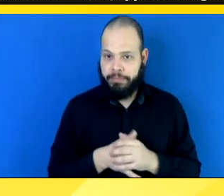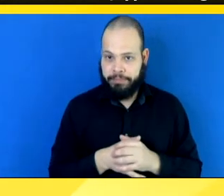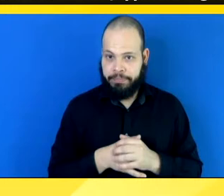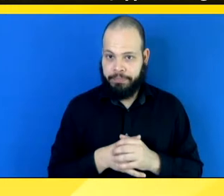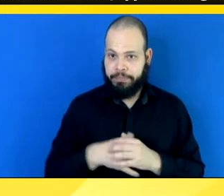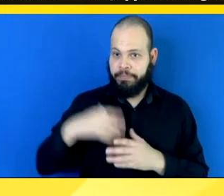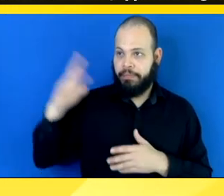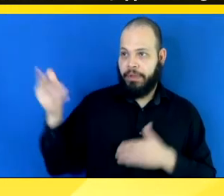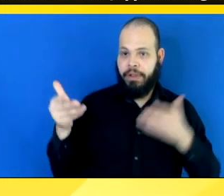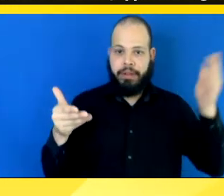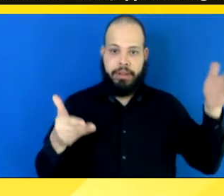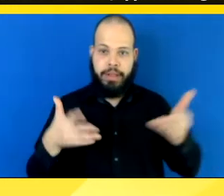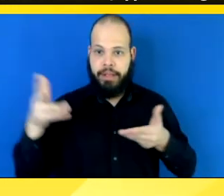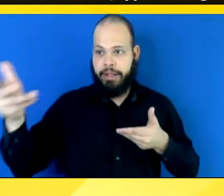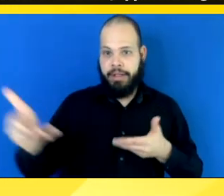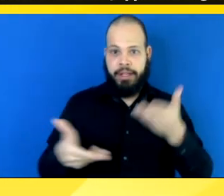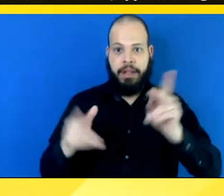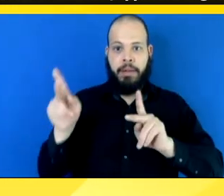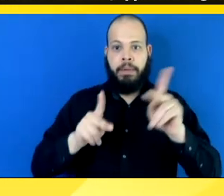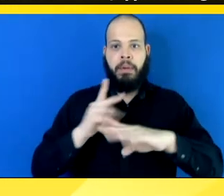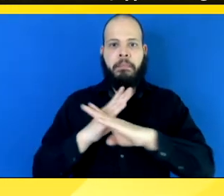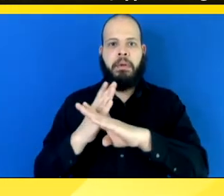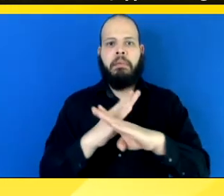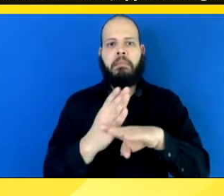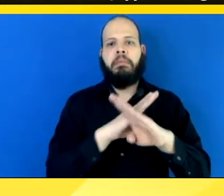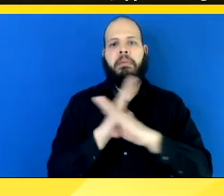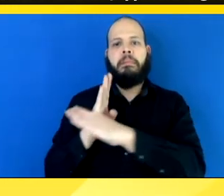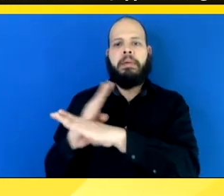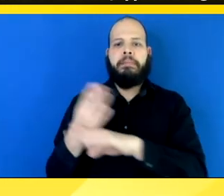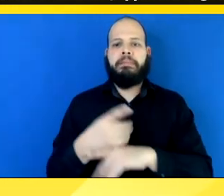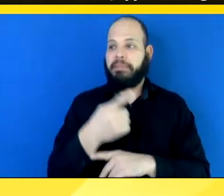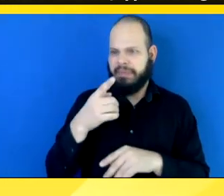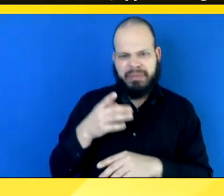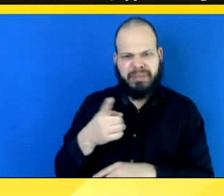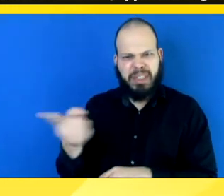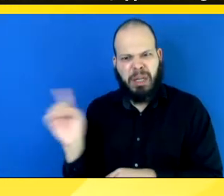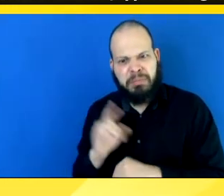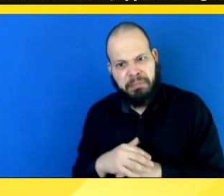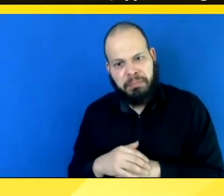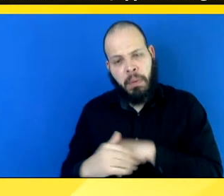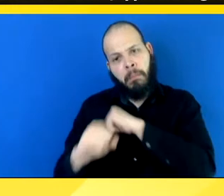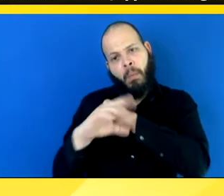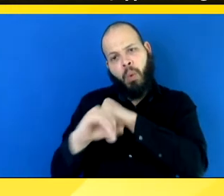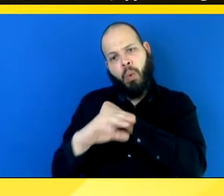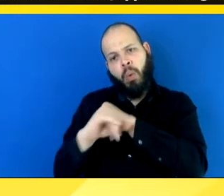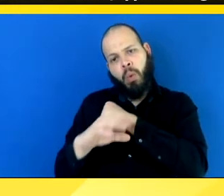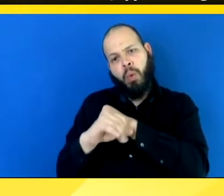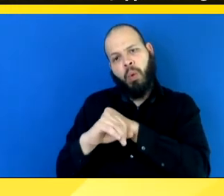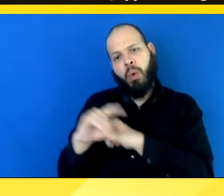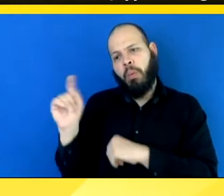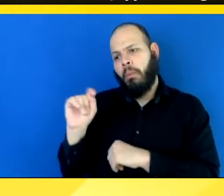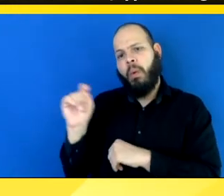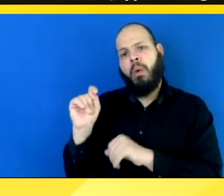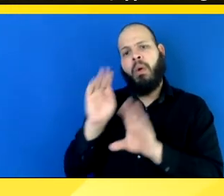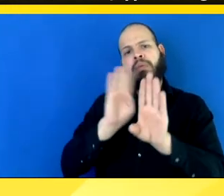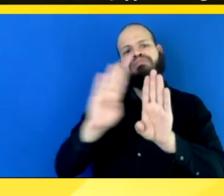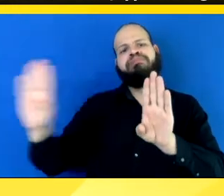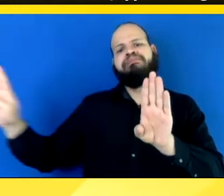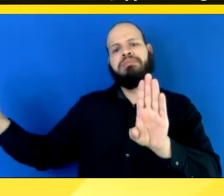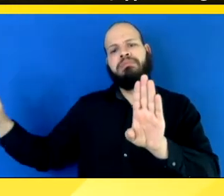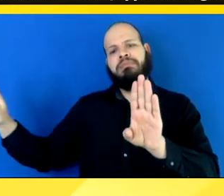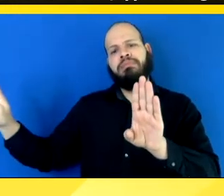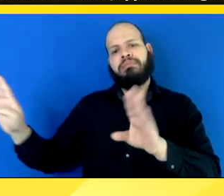anti-union propaganda, even in the bathroom stalls, the threats, the harassment, and the